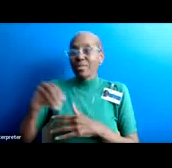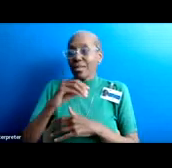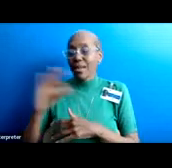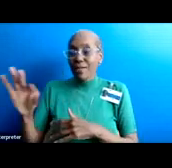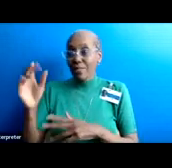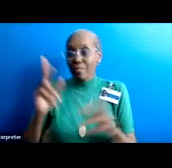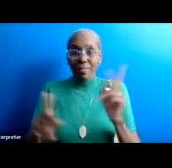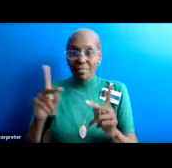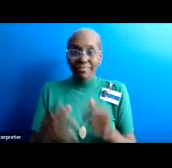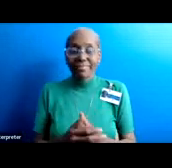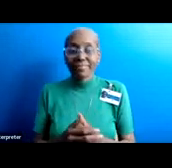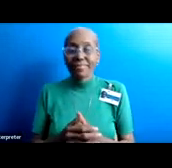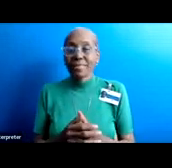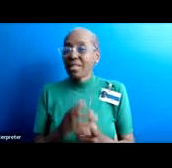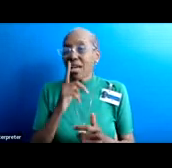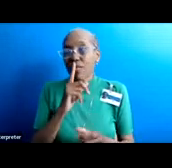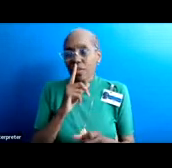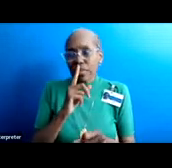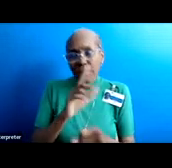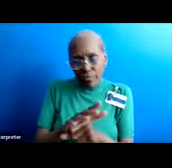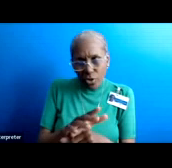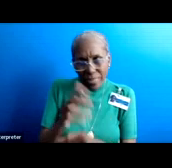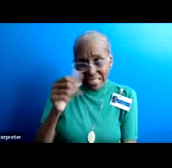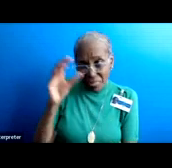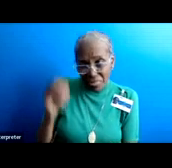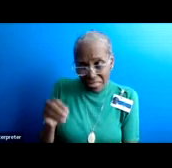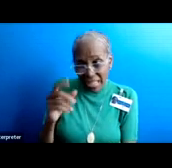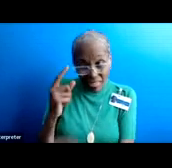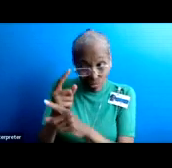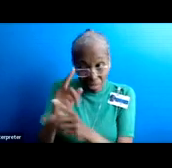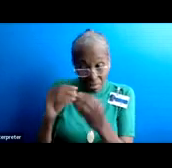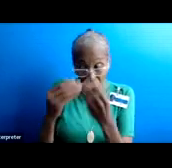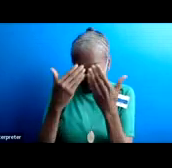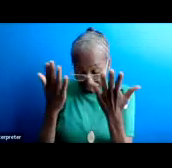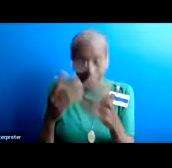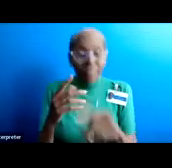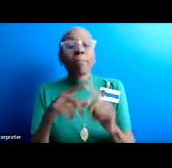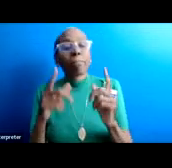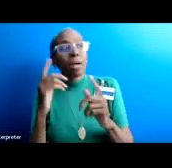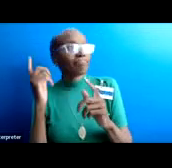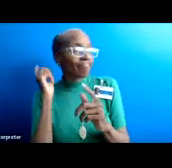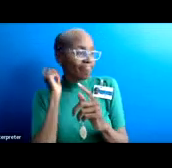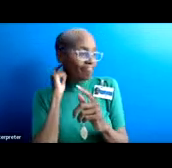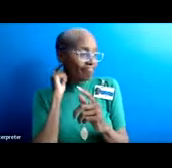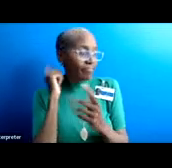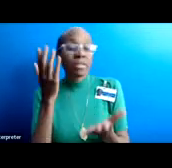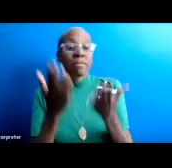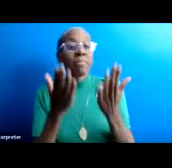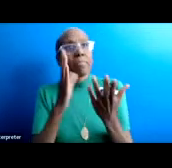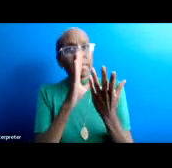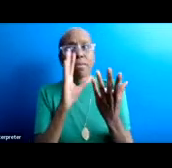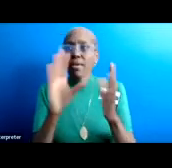the people." Haven't actually confirmed that 10% is the correct percentage there, but just keep in mind, you may